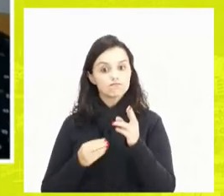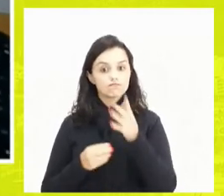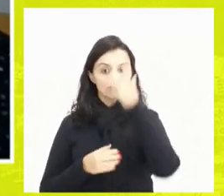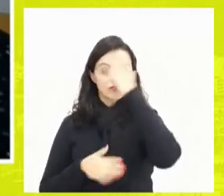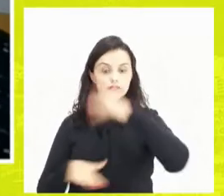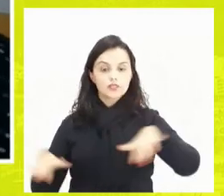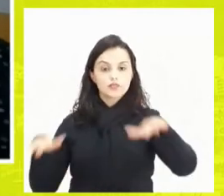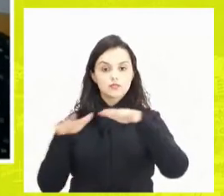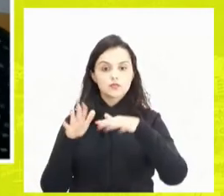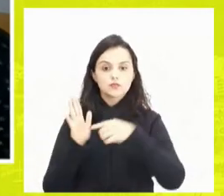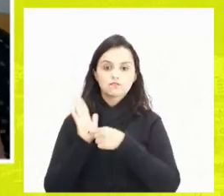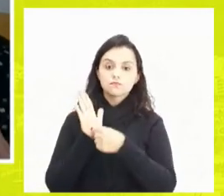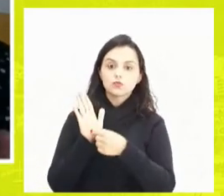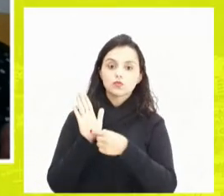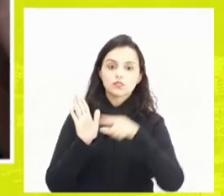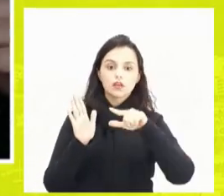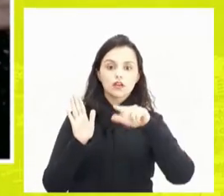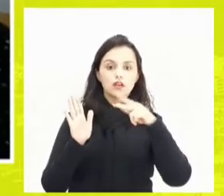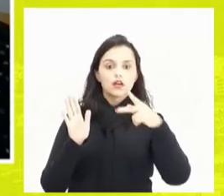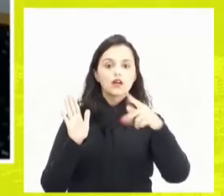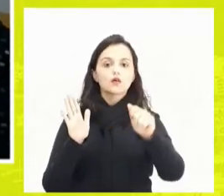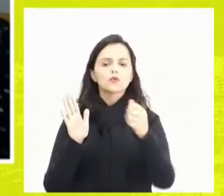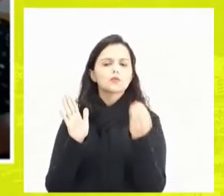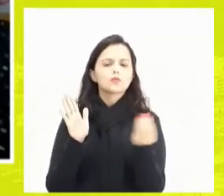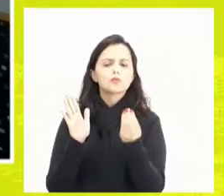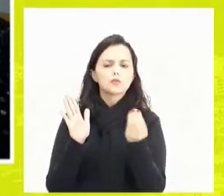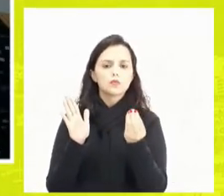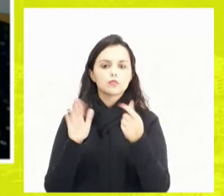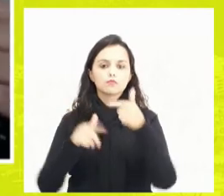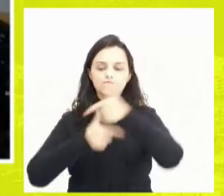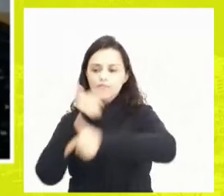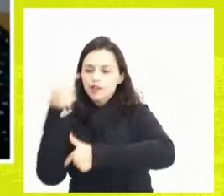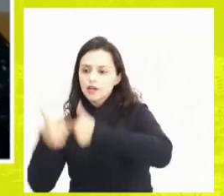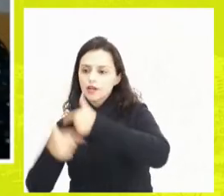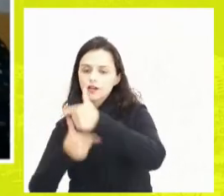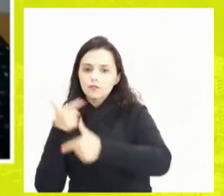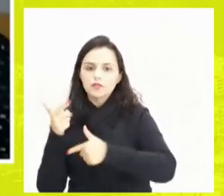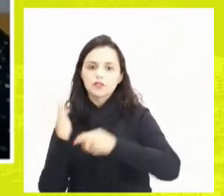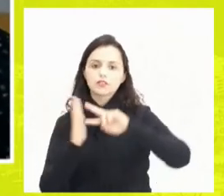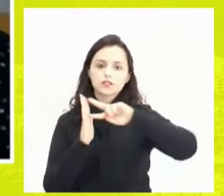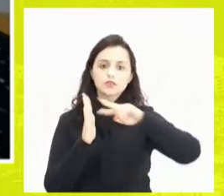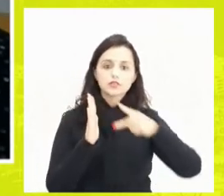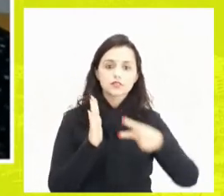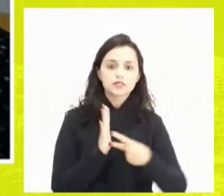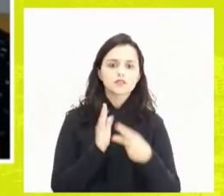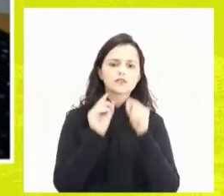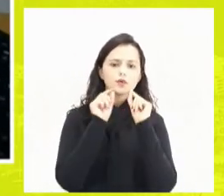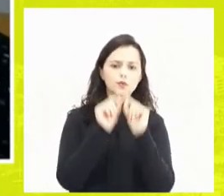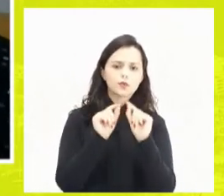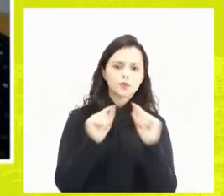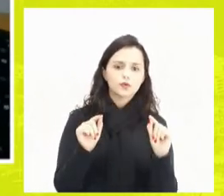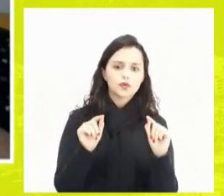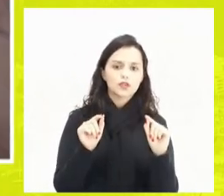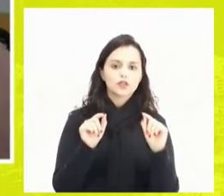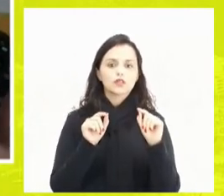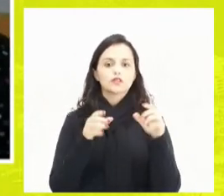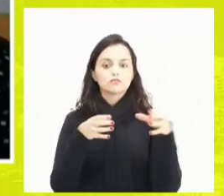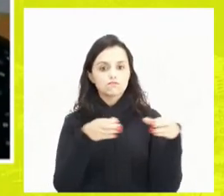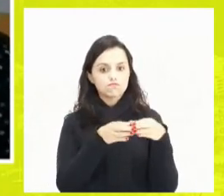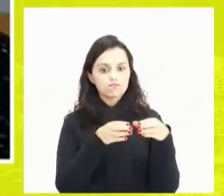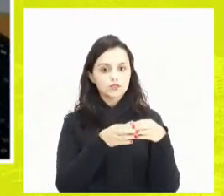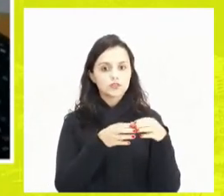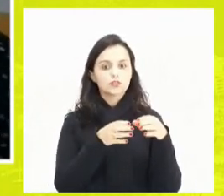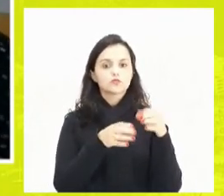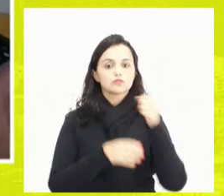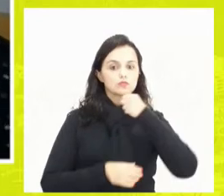what lupa is and how we are working what does it mean to have education